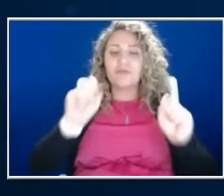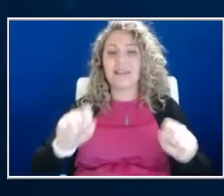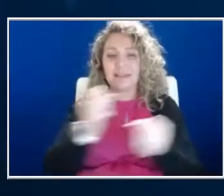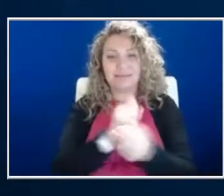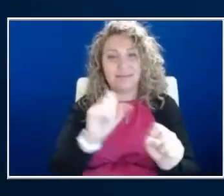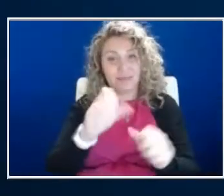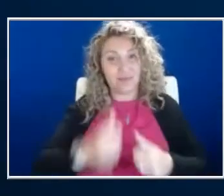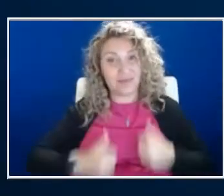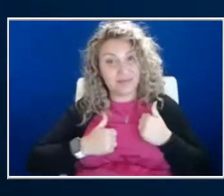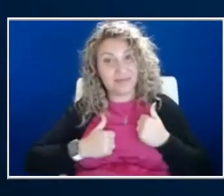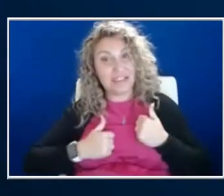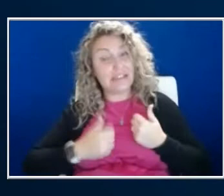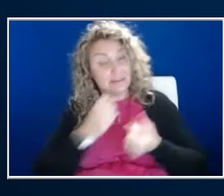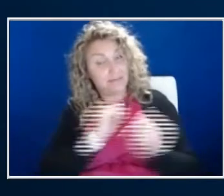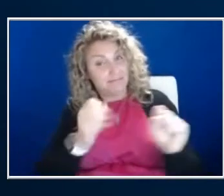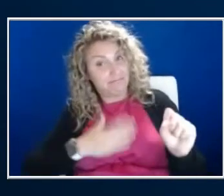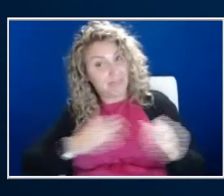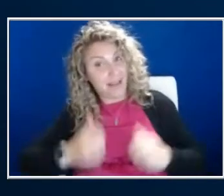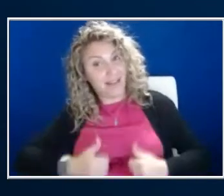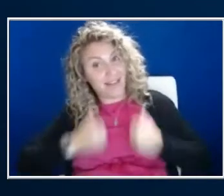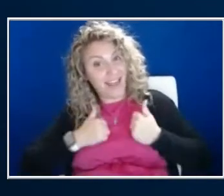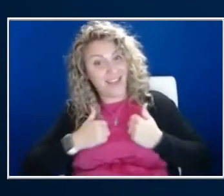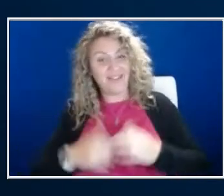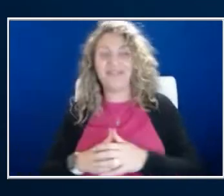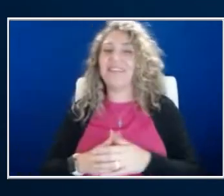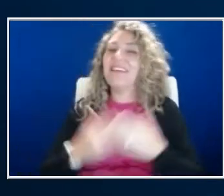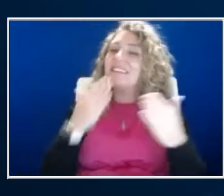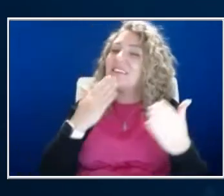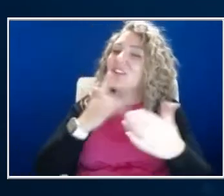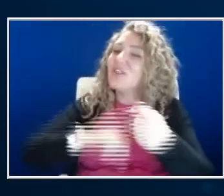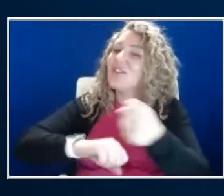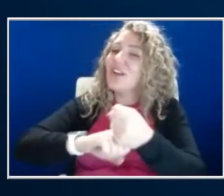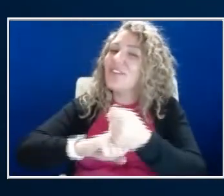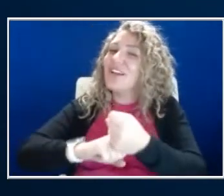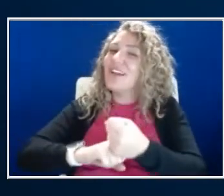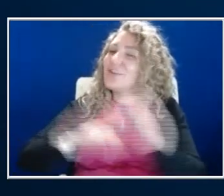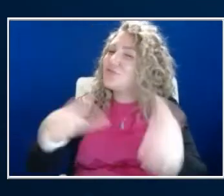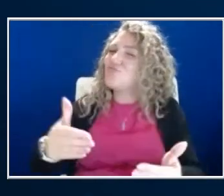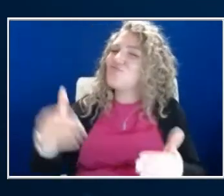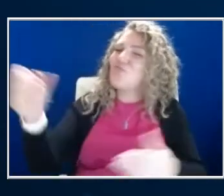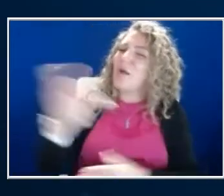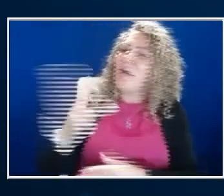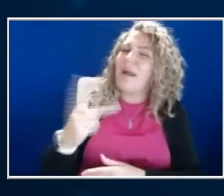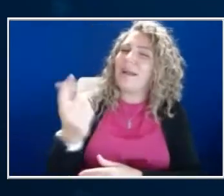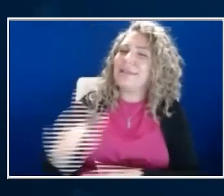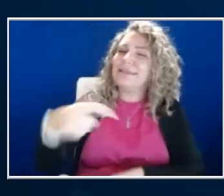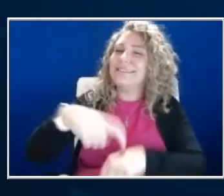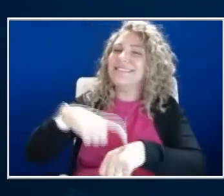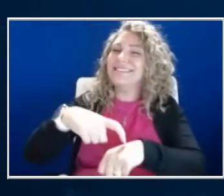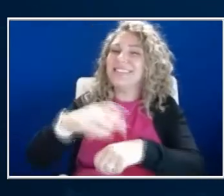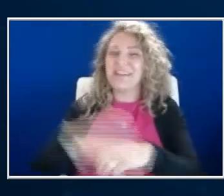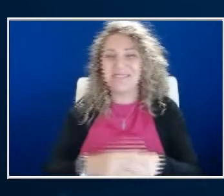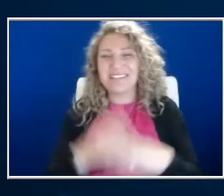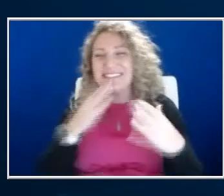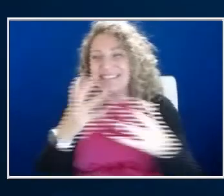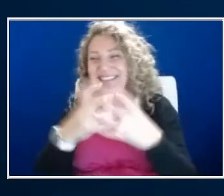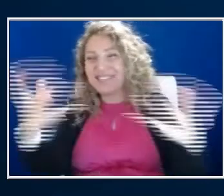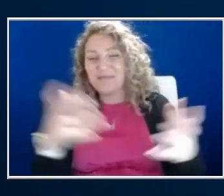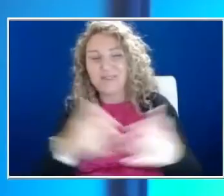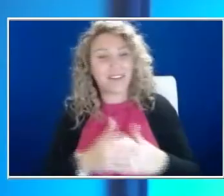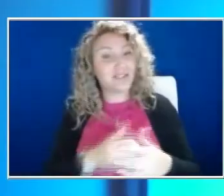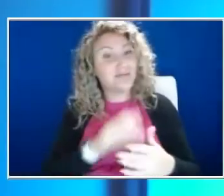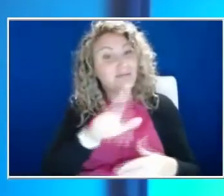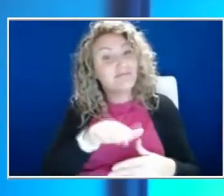certainly did for me. Thank you for being an advocate, and you're welcome back any old time. Thank you so much. You bet. Dr. Wagner, final